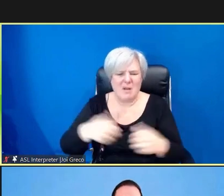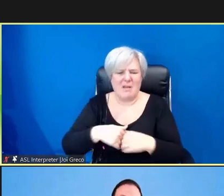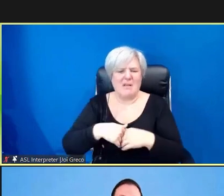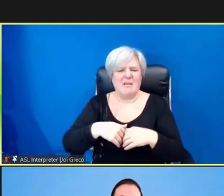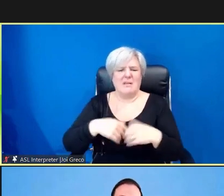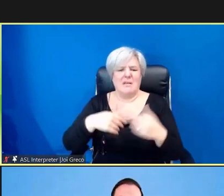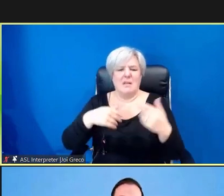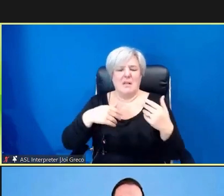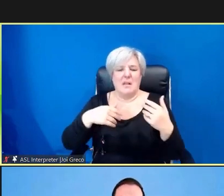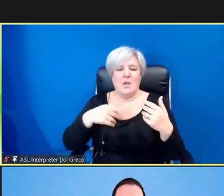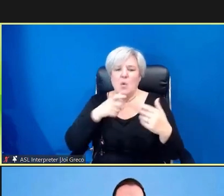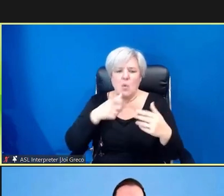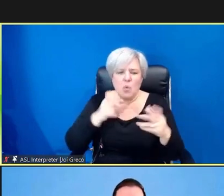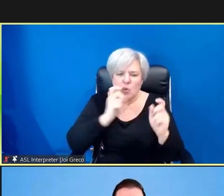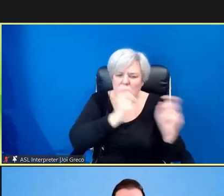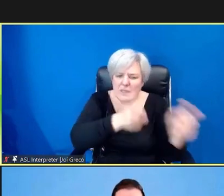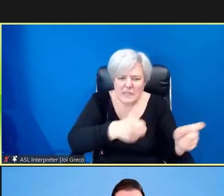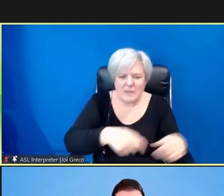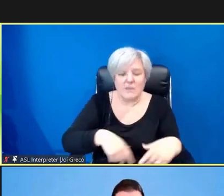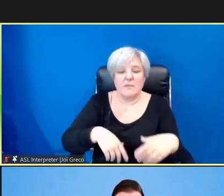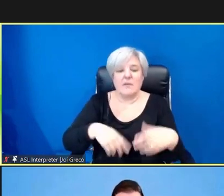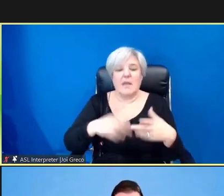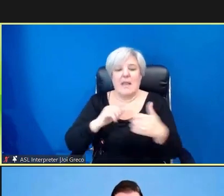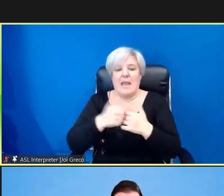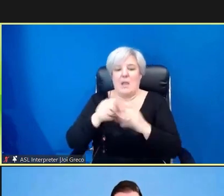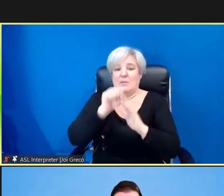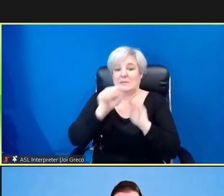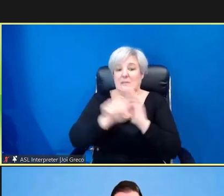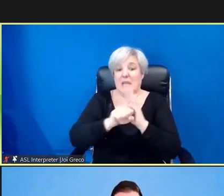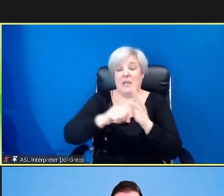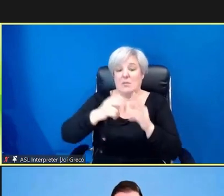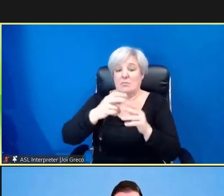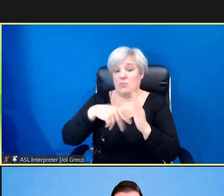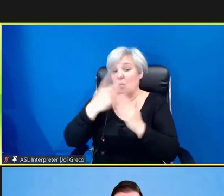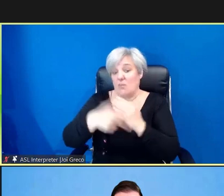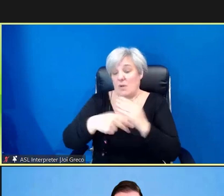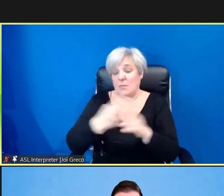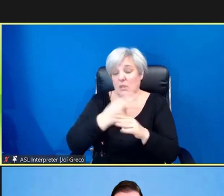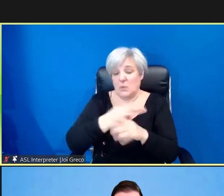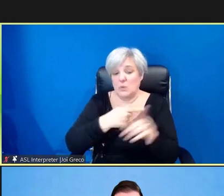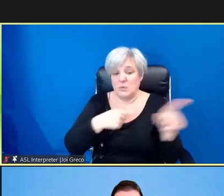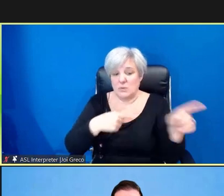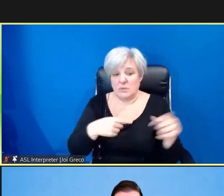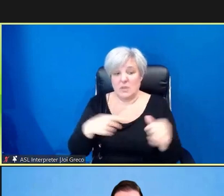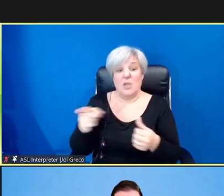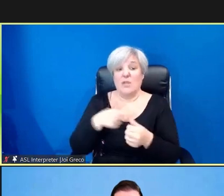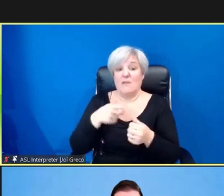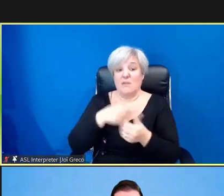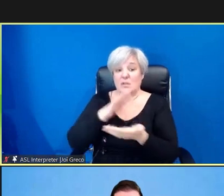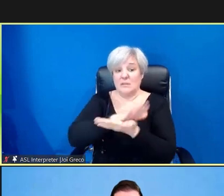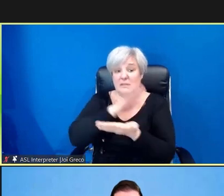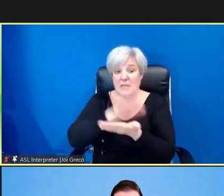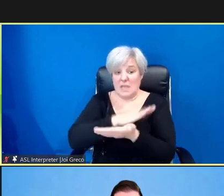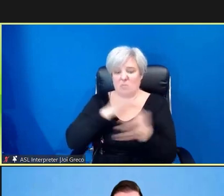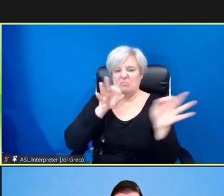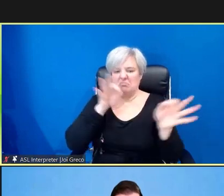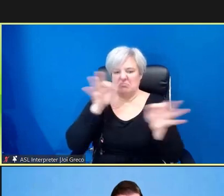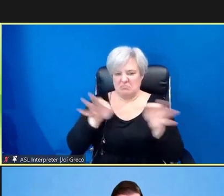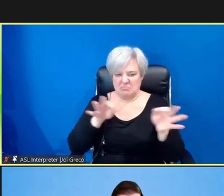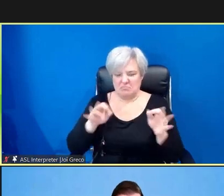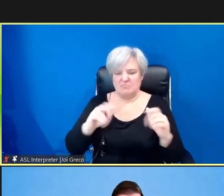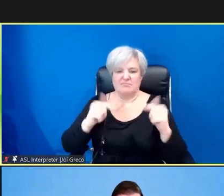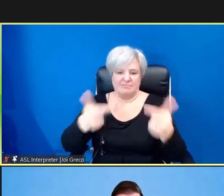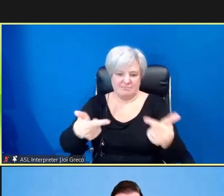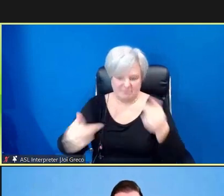purpose, who it's intended for, and how state programs can utilize them. The first document is